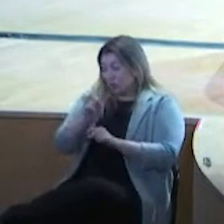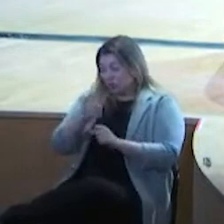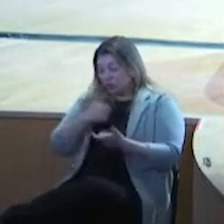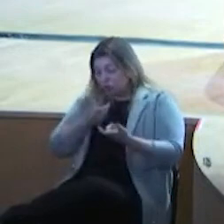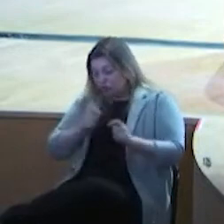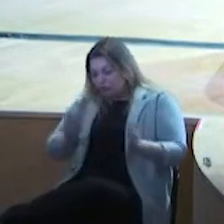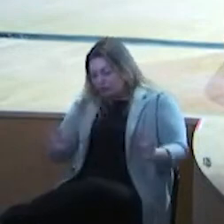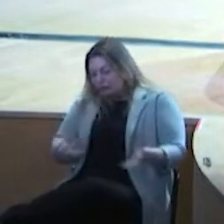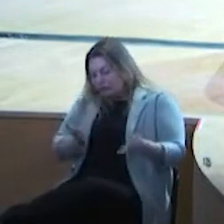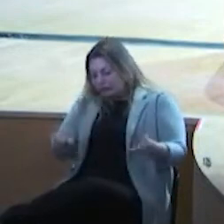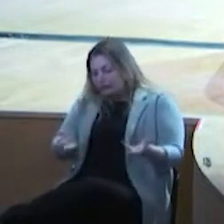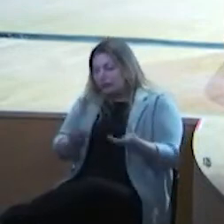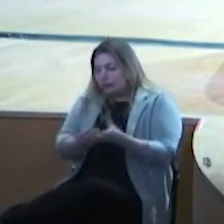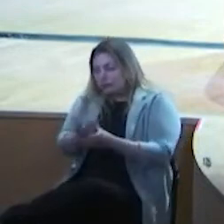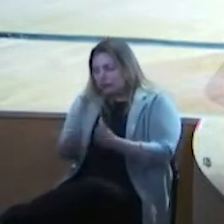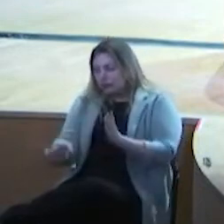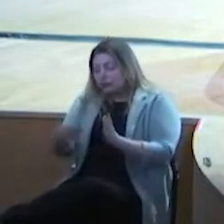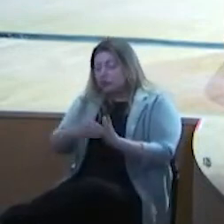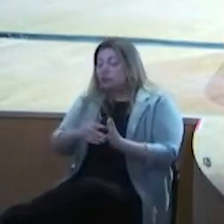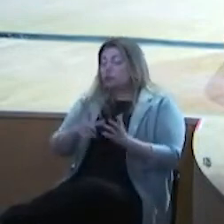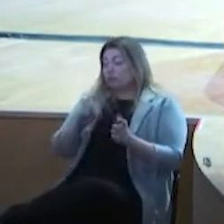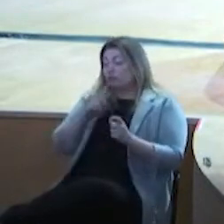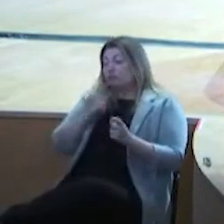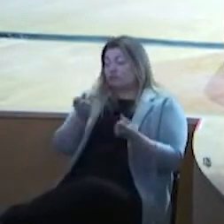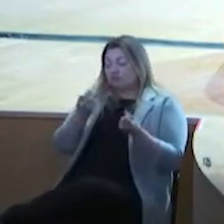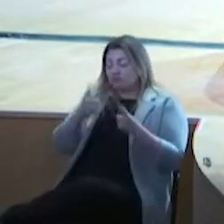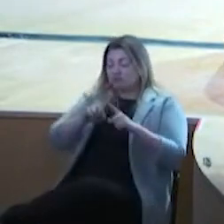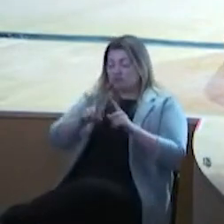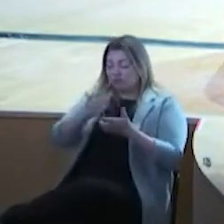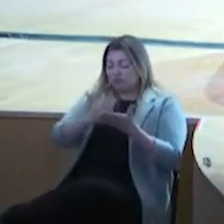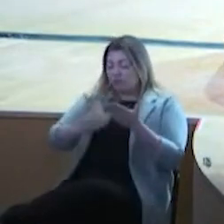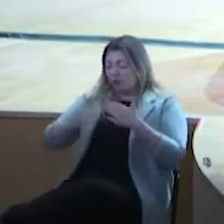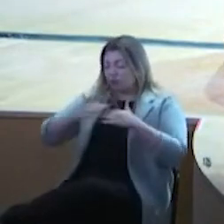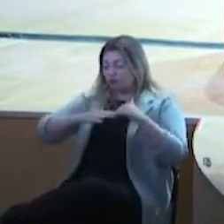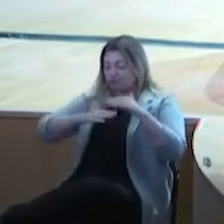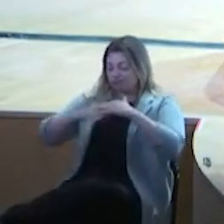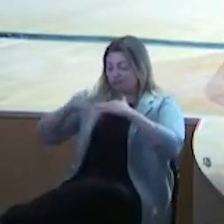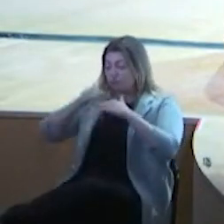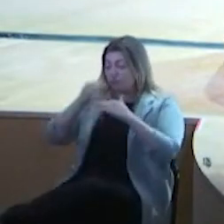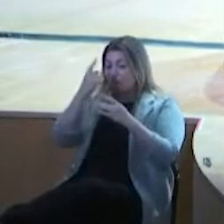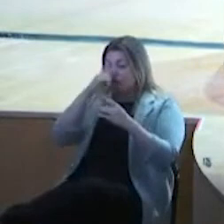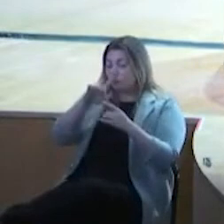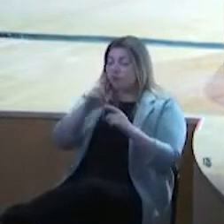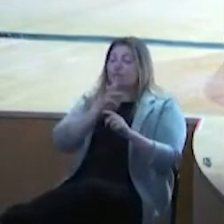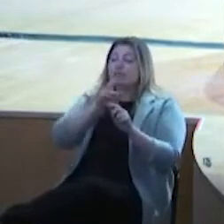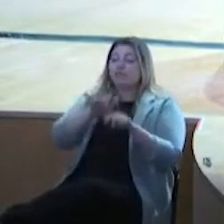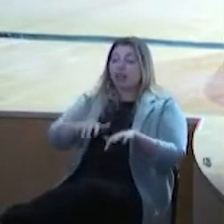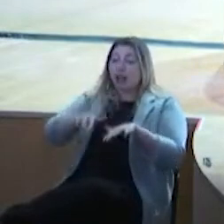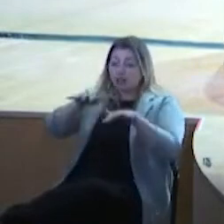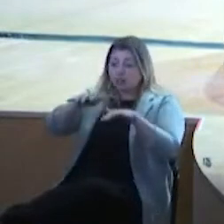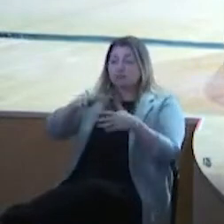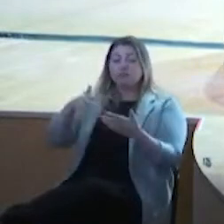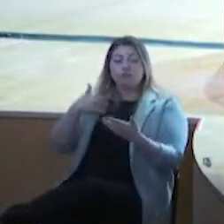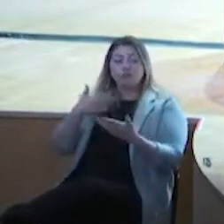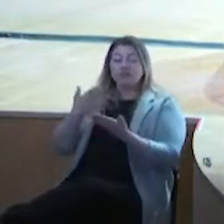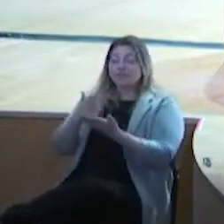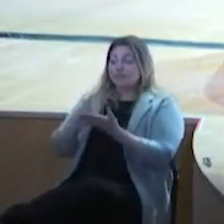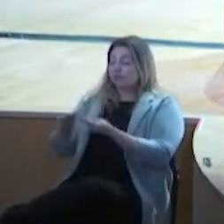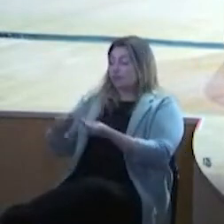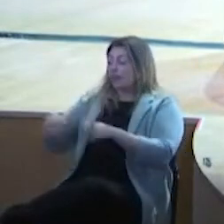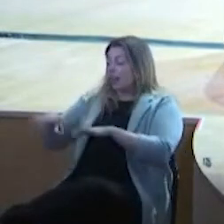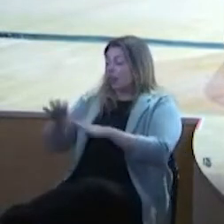a lot of layering factors when we're talking about flood. So we have some upland owners,